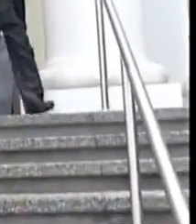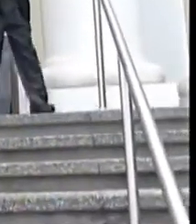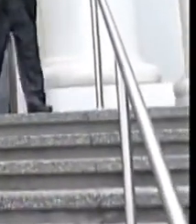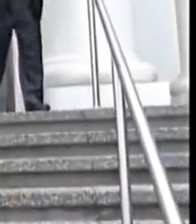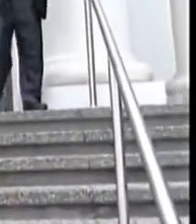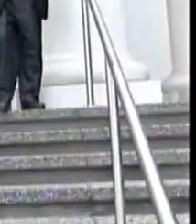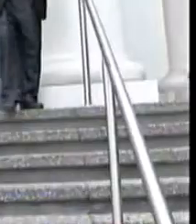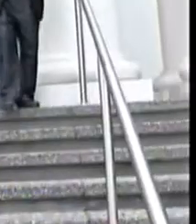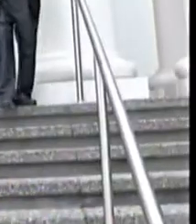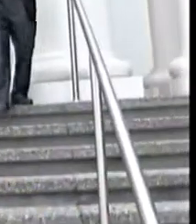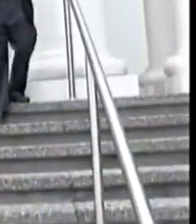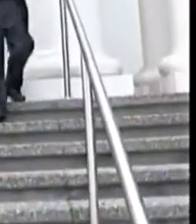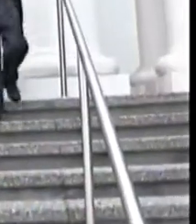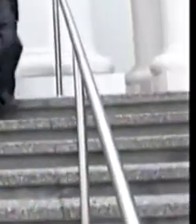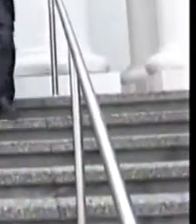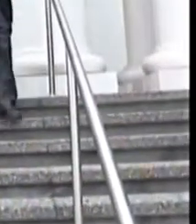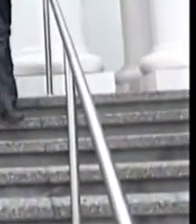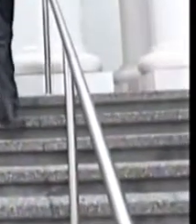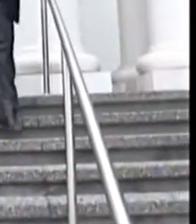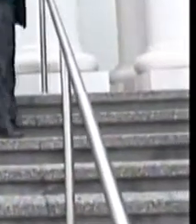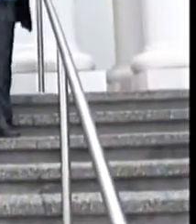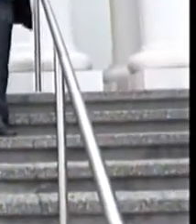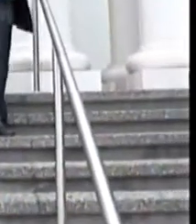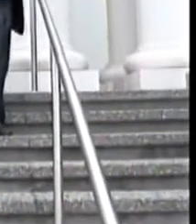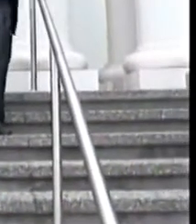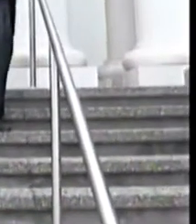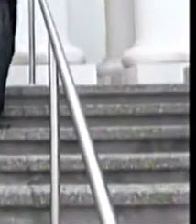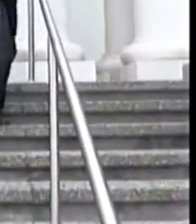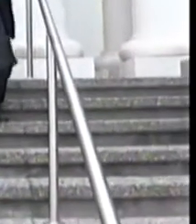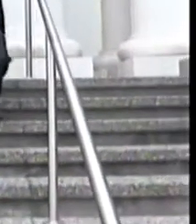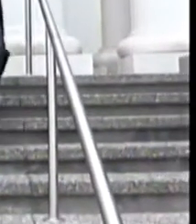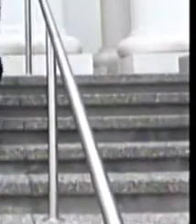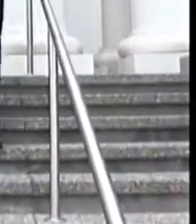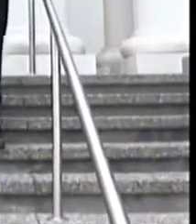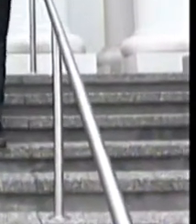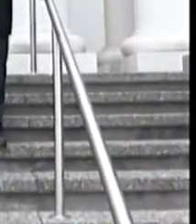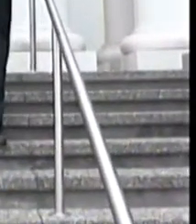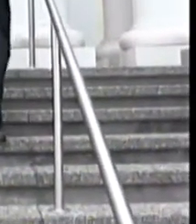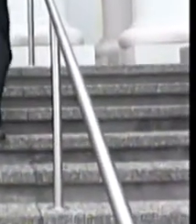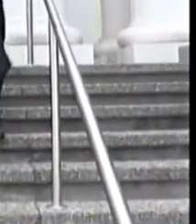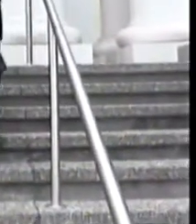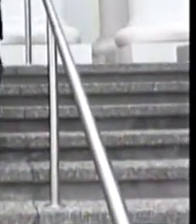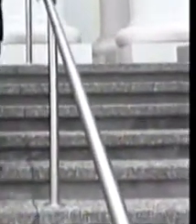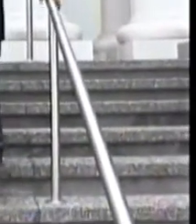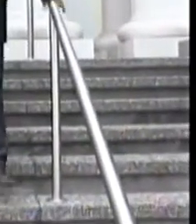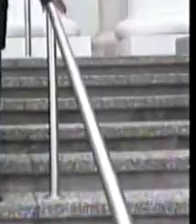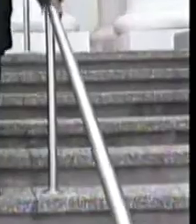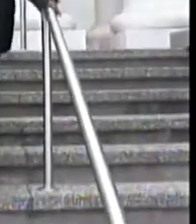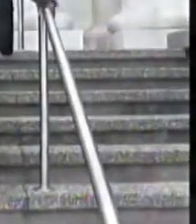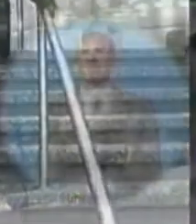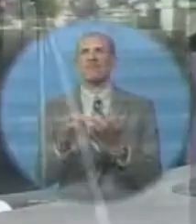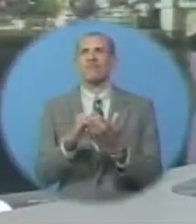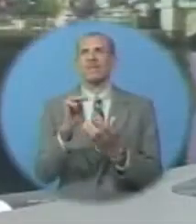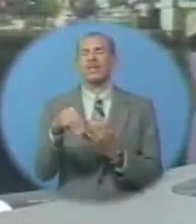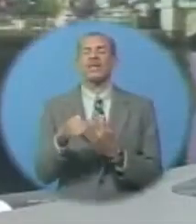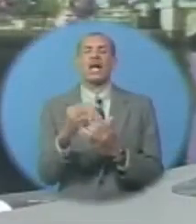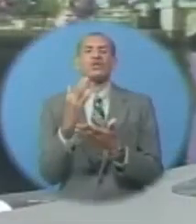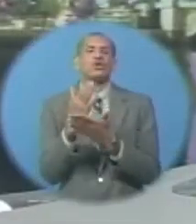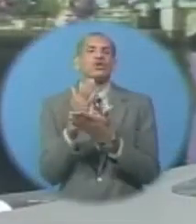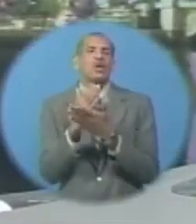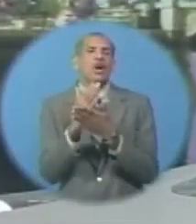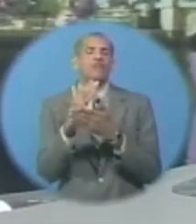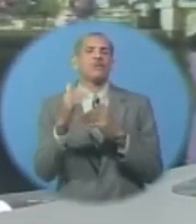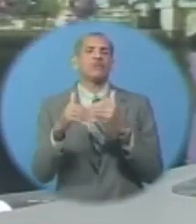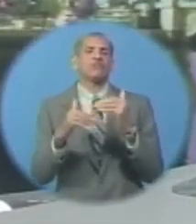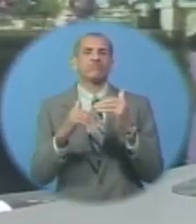process by which permission was granted. Mr. Comachong filed the legal challenge in late March, essentially stalling the multi-million-dollar